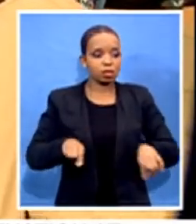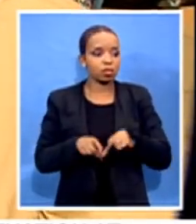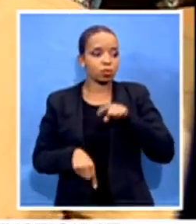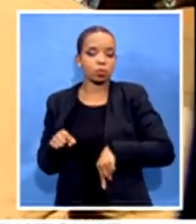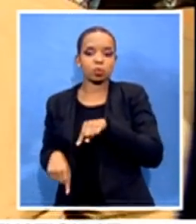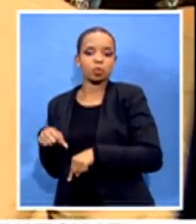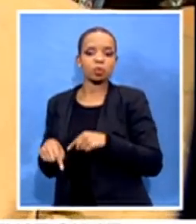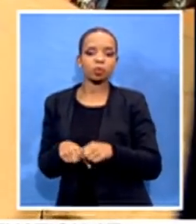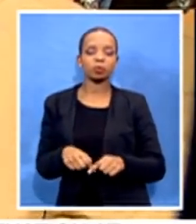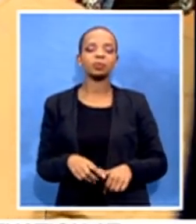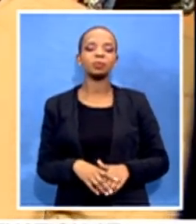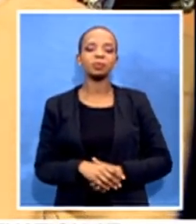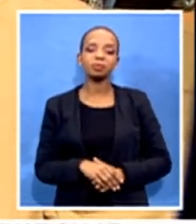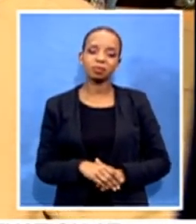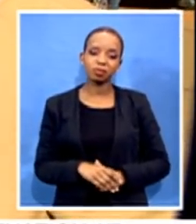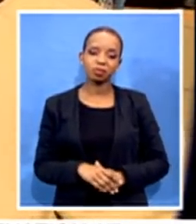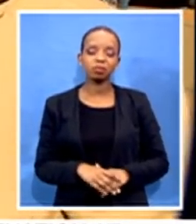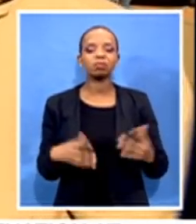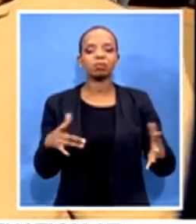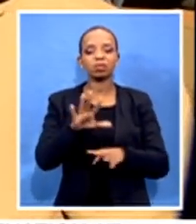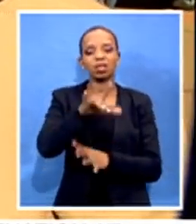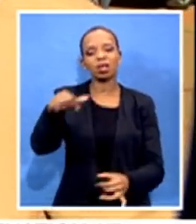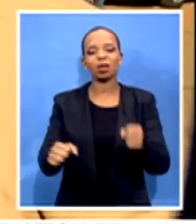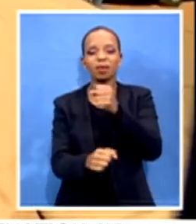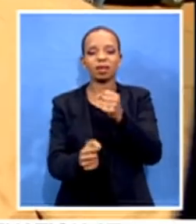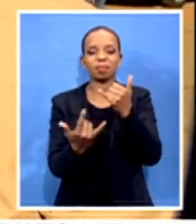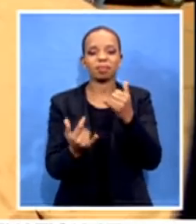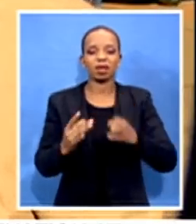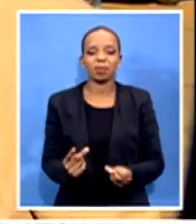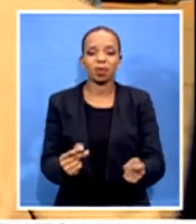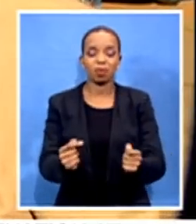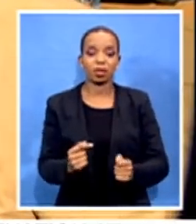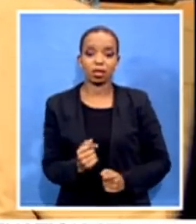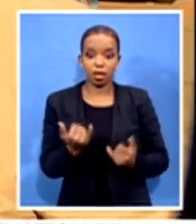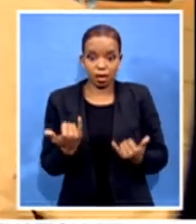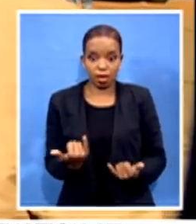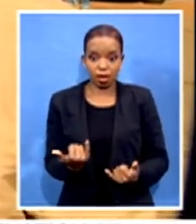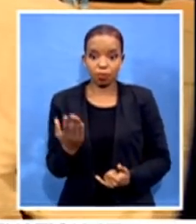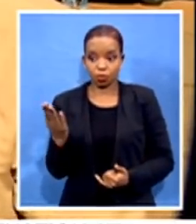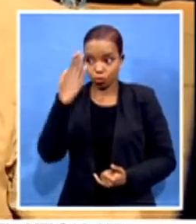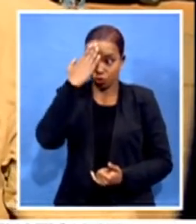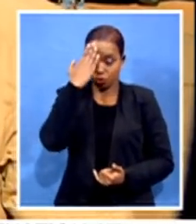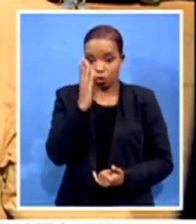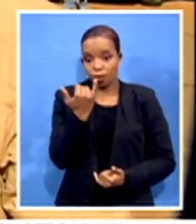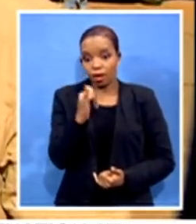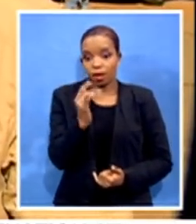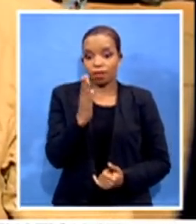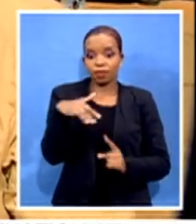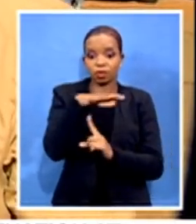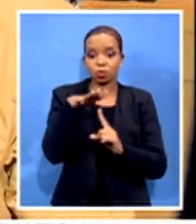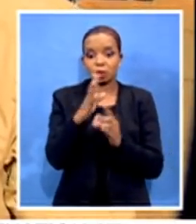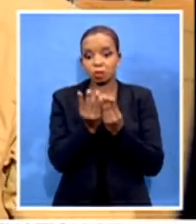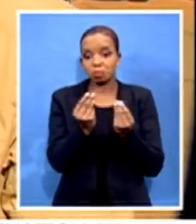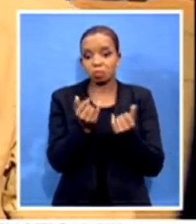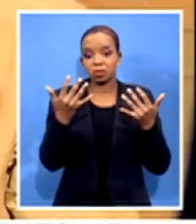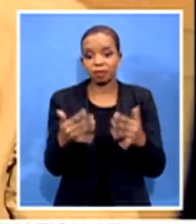and they go inside. Yes. Let's wrap up quickly. As we stand here, do we know whether the situation has been sorted out? Has it been resolved?